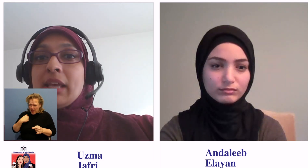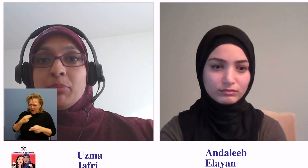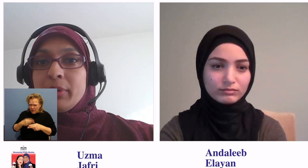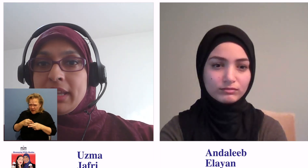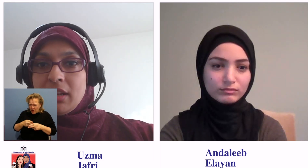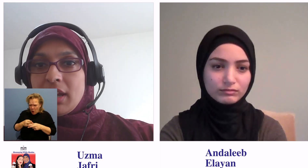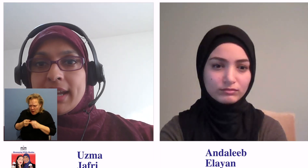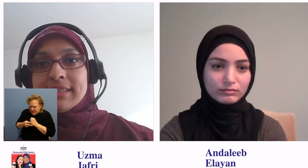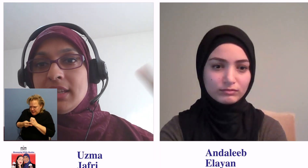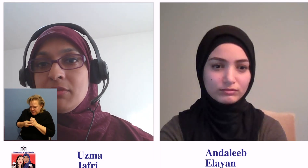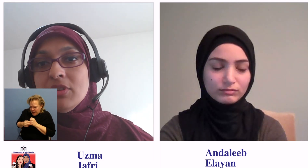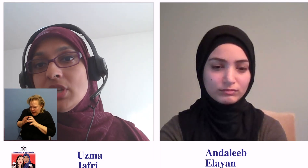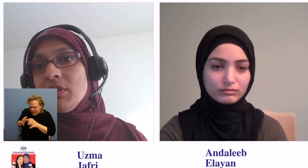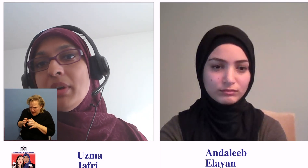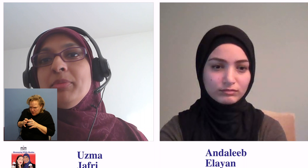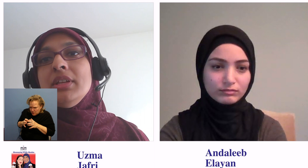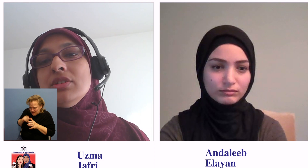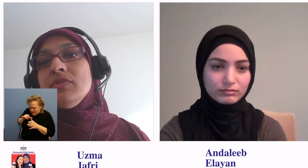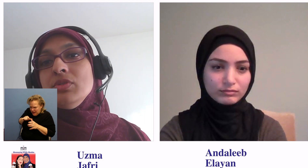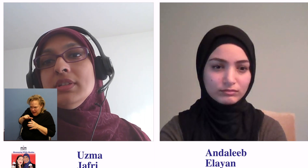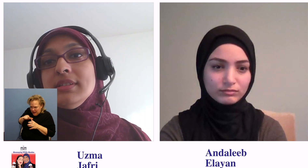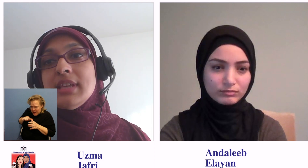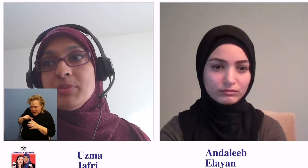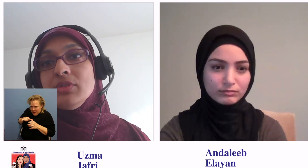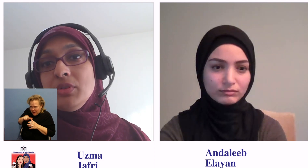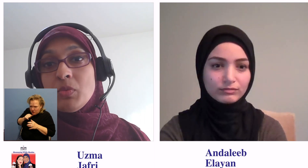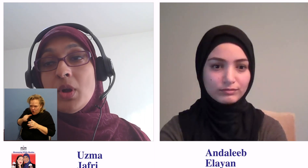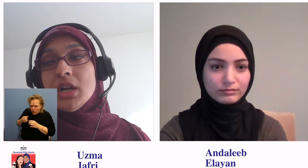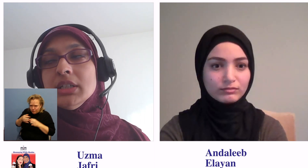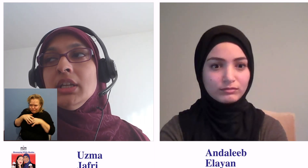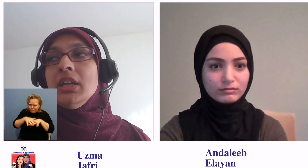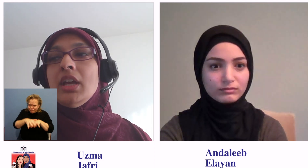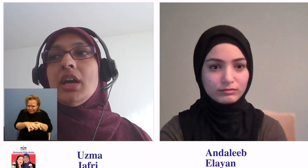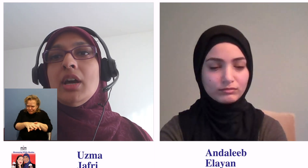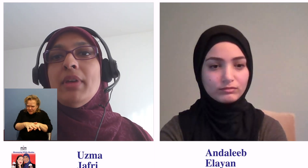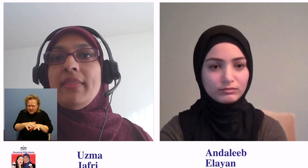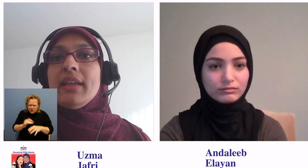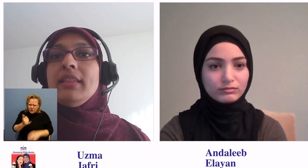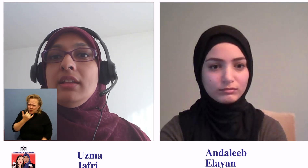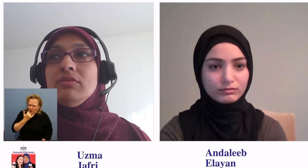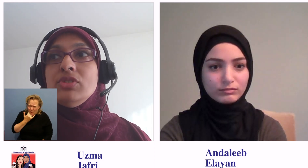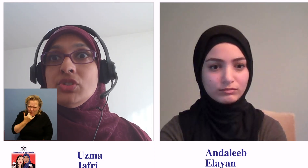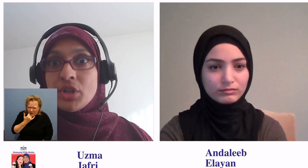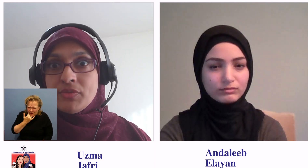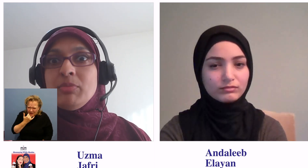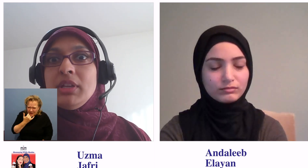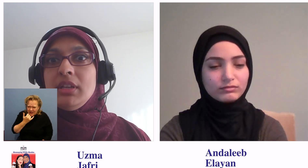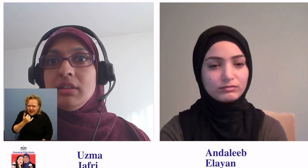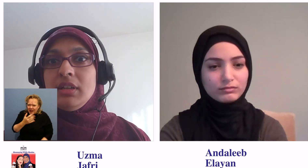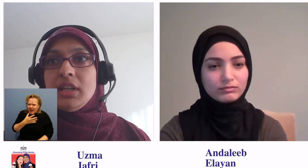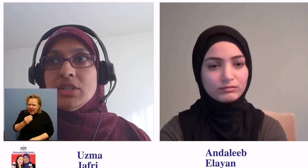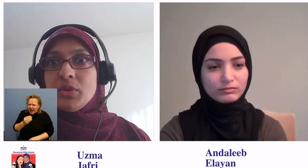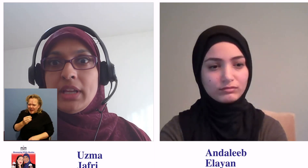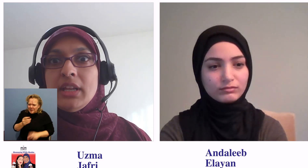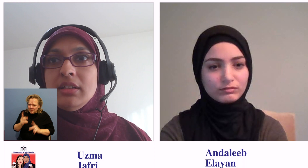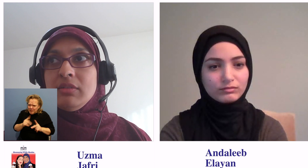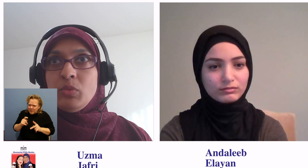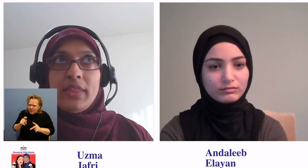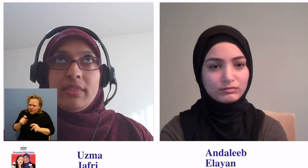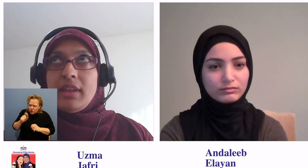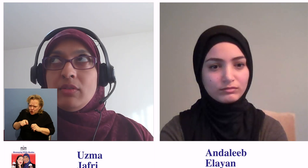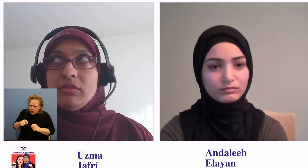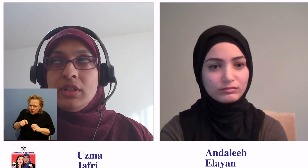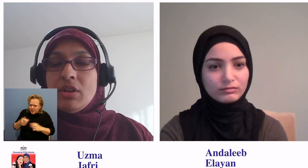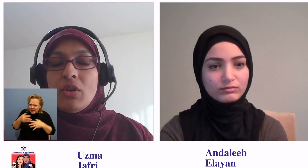keeping them separated, isolated from the general population of students is absolutely wrong. Um, and that they deserve to be integrated